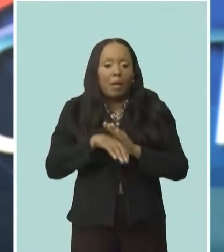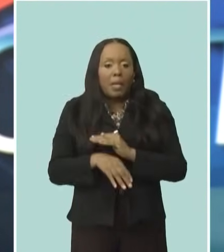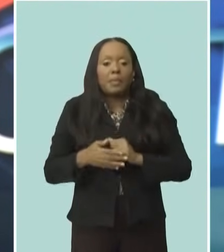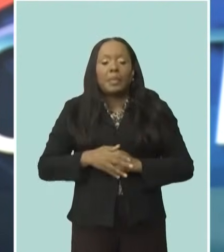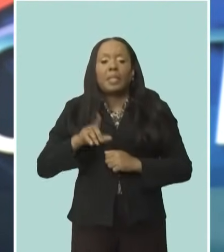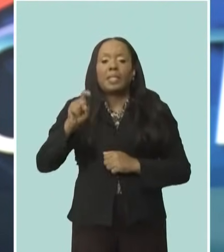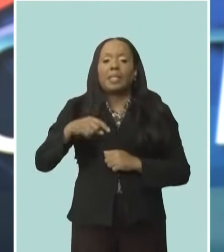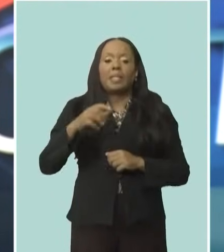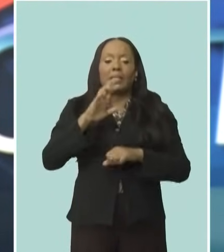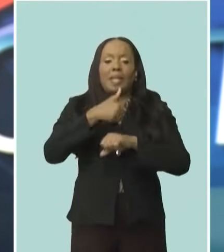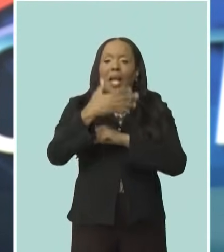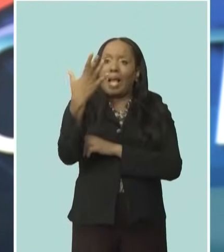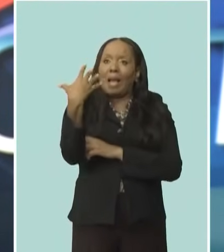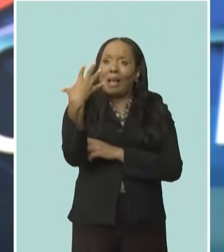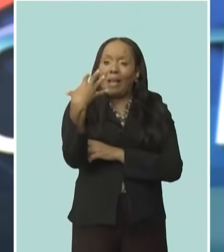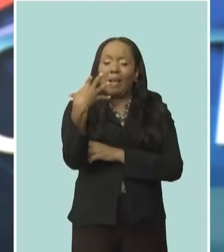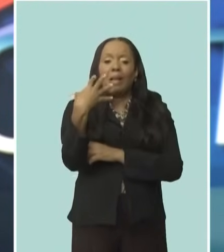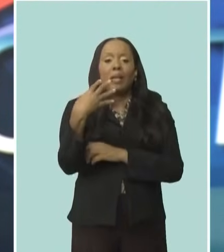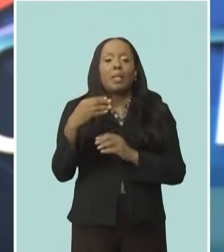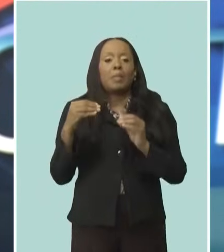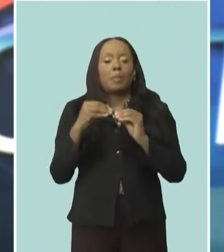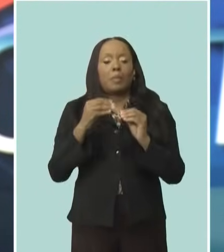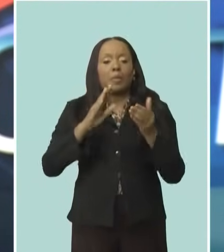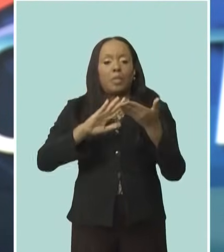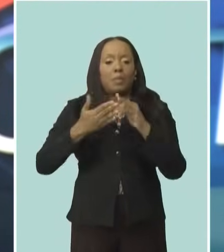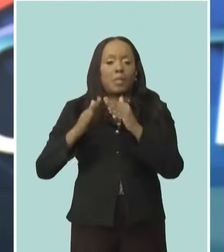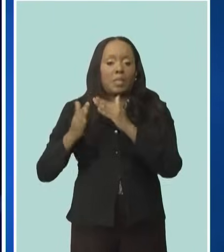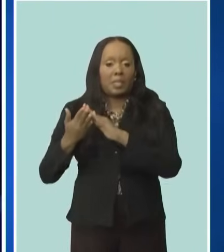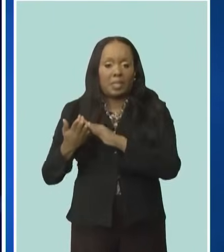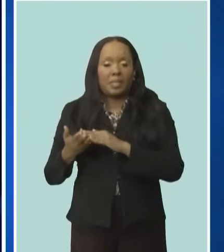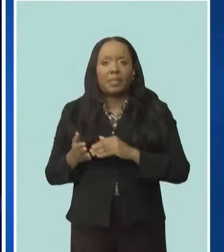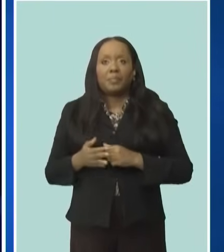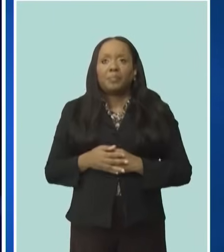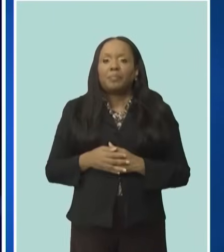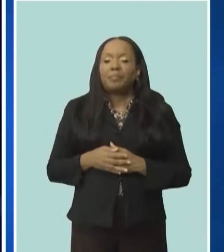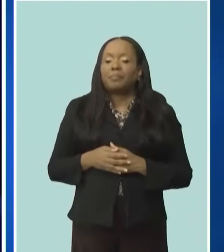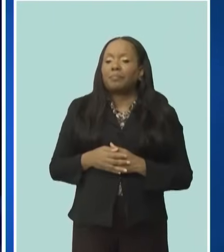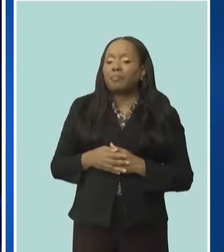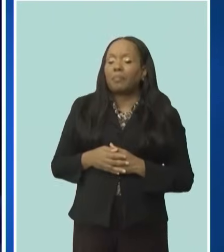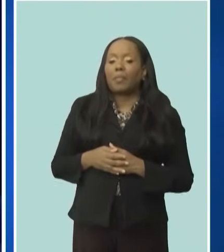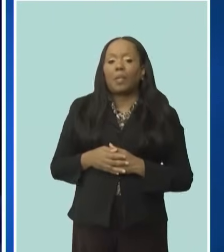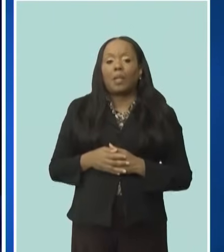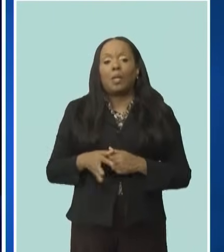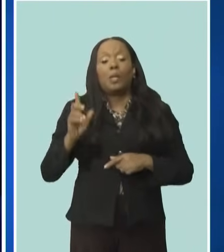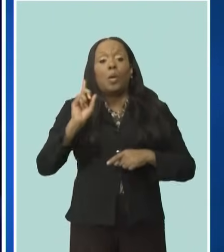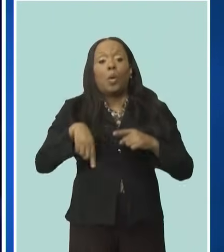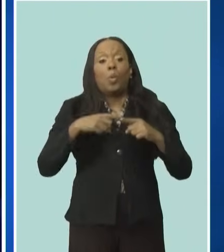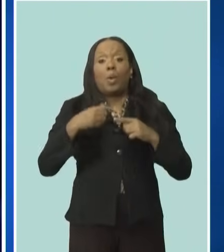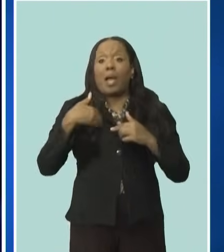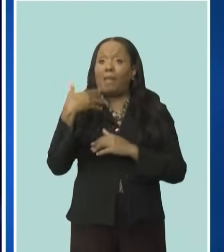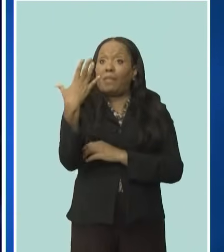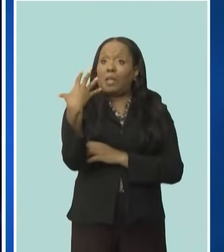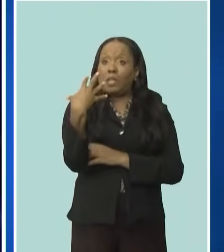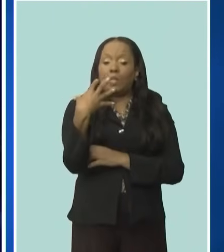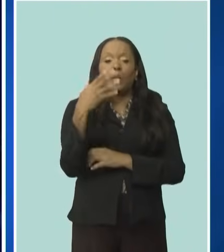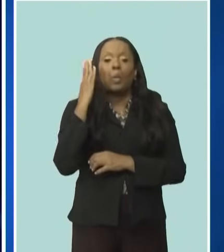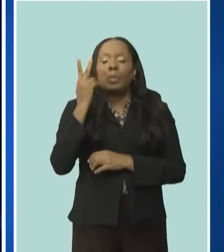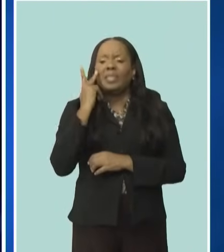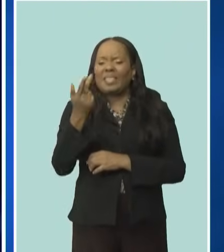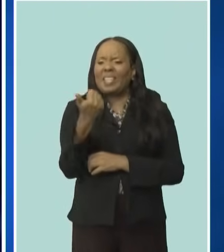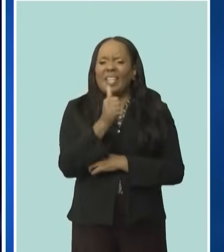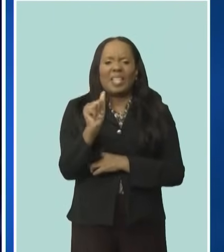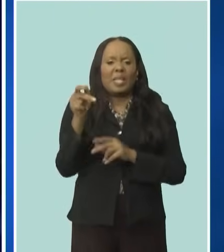surveillance cameras in more communities. What that would do is capture anyone coming into the